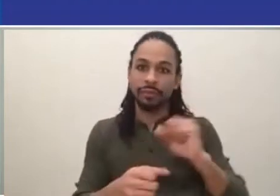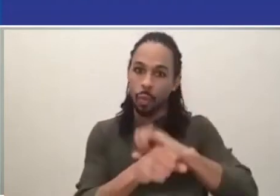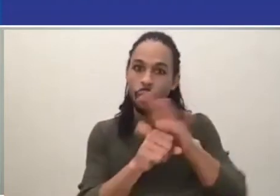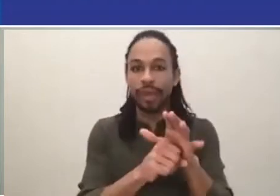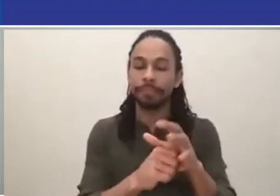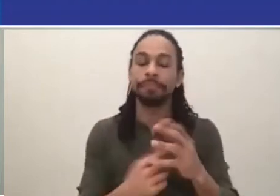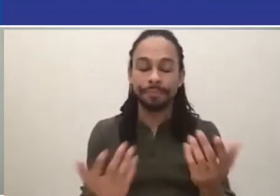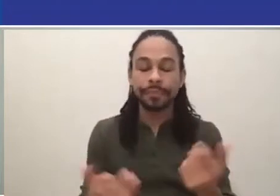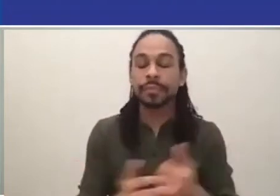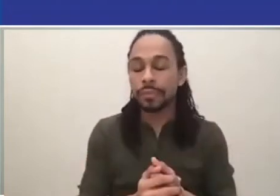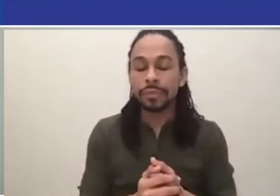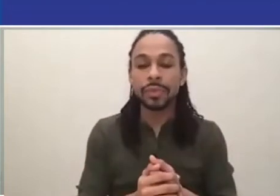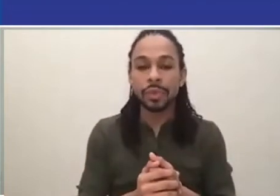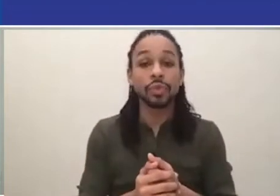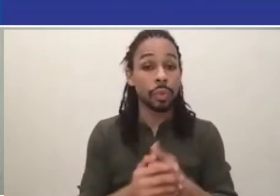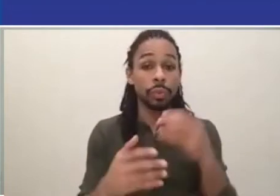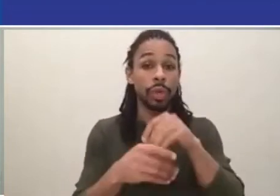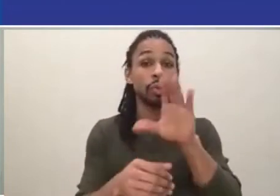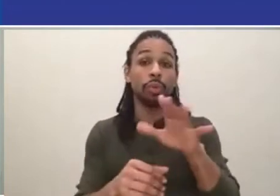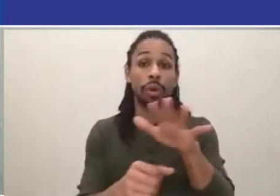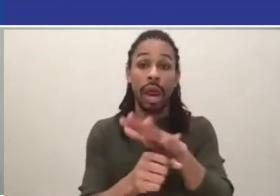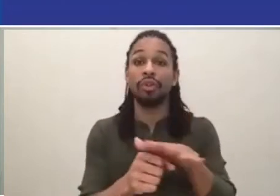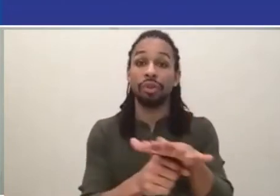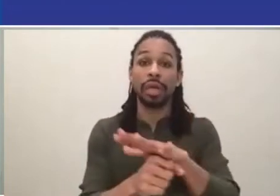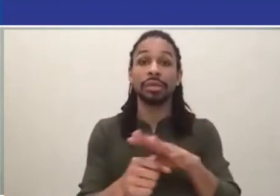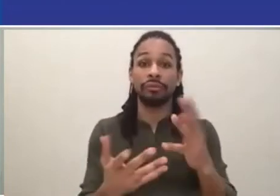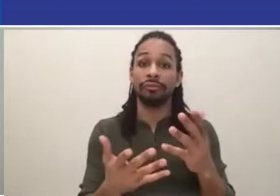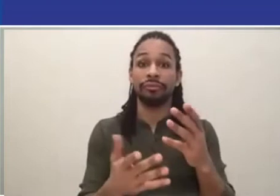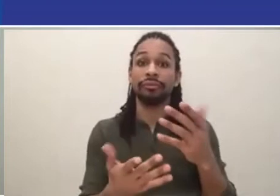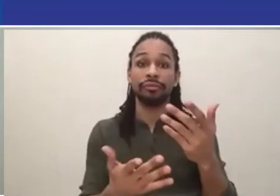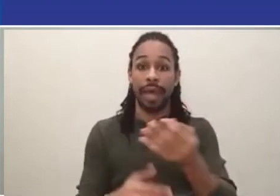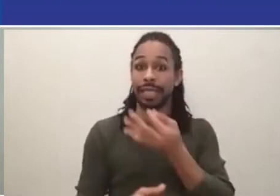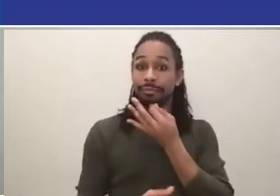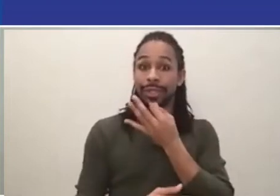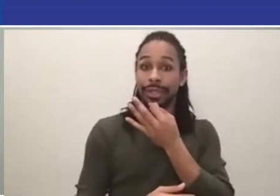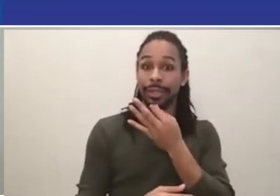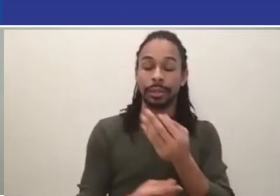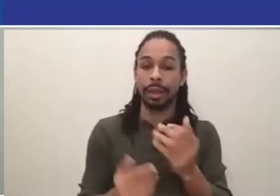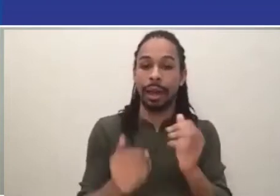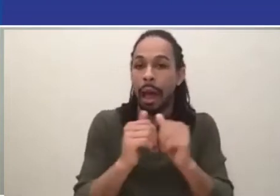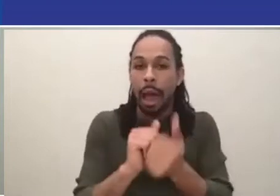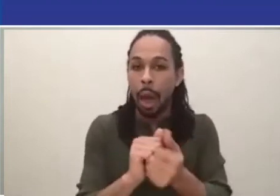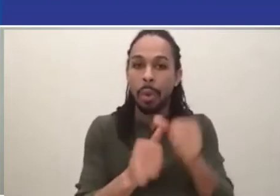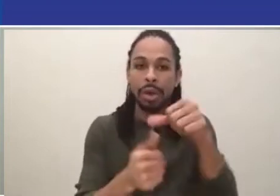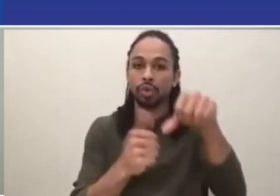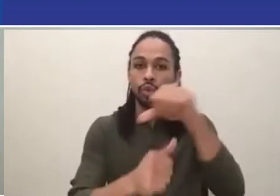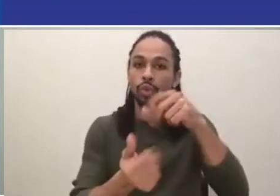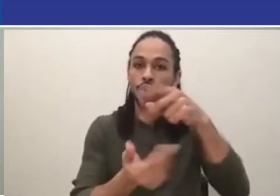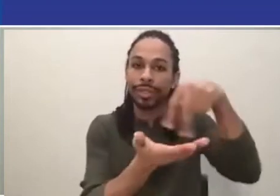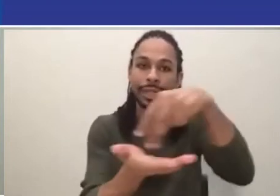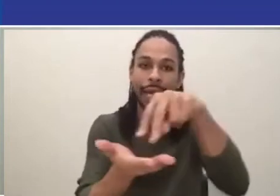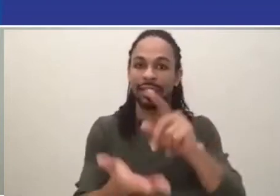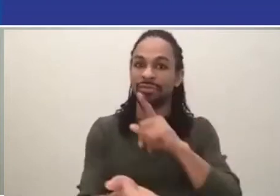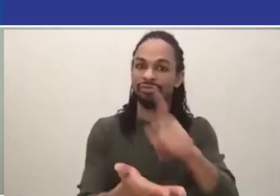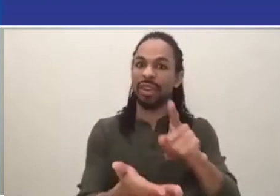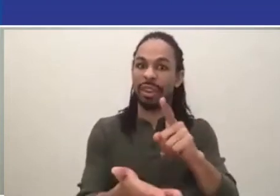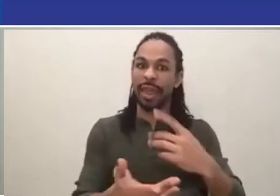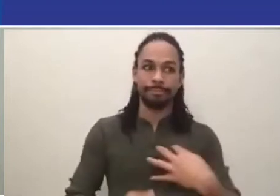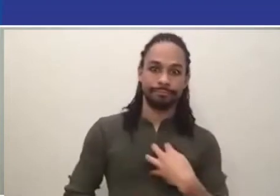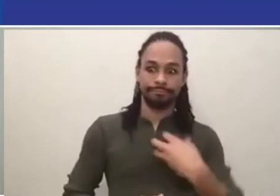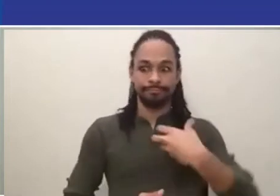areas of expertise, what ways has social dance adapted to the pandemic moment? So Jyoti, why don't you kick us off?